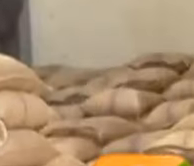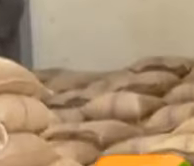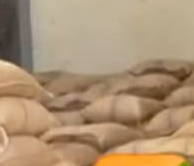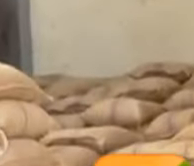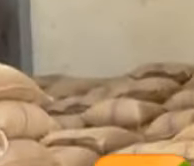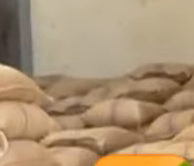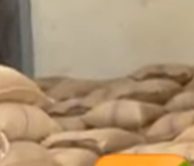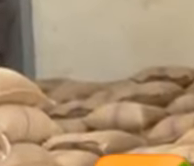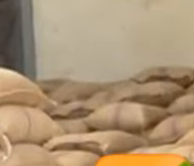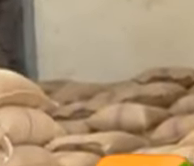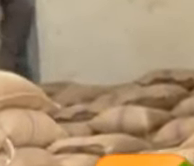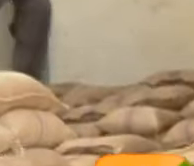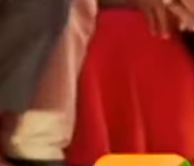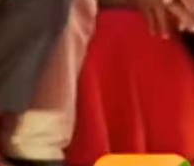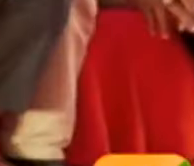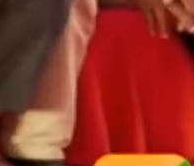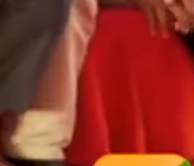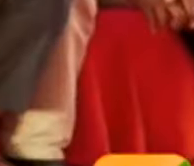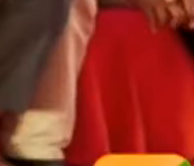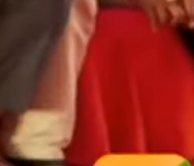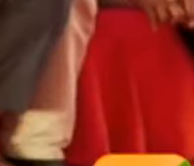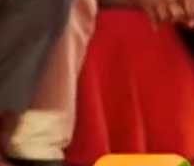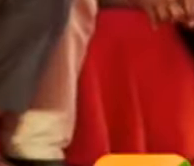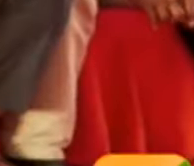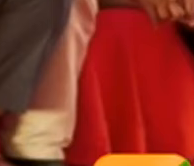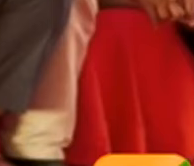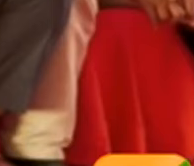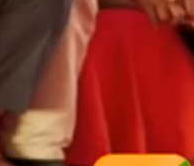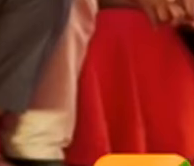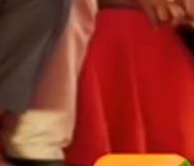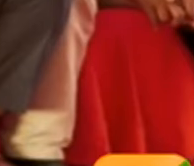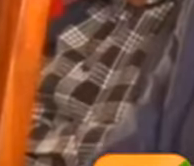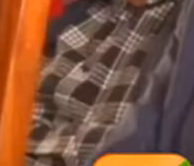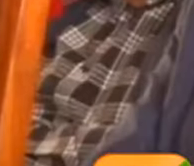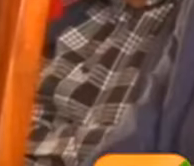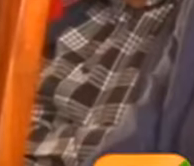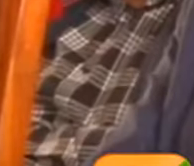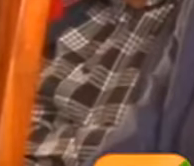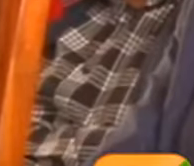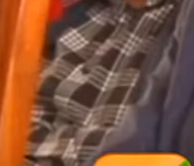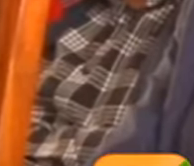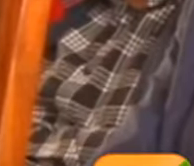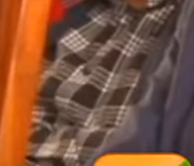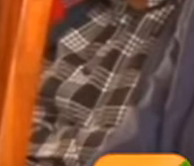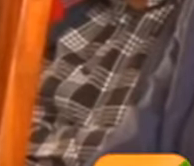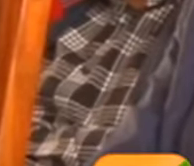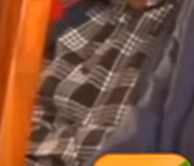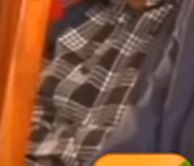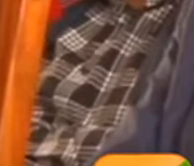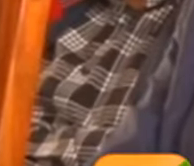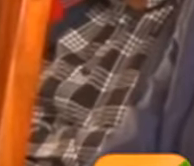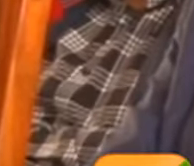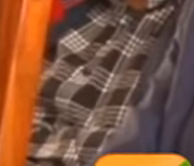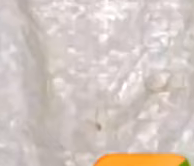compensated forthwith. Speaking in West Pokot County, President Ruto fingered manufacturer KEL Chemicals